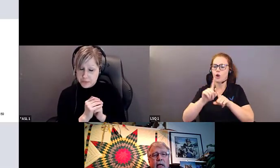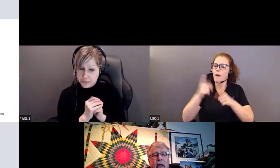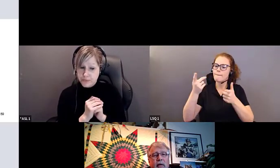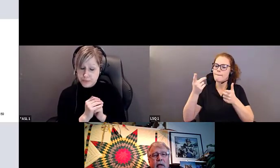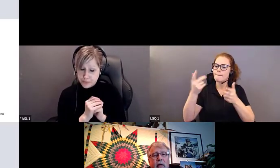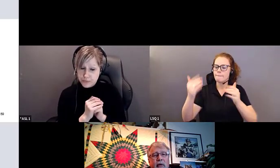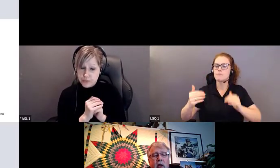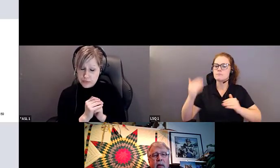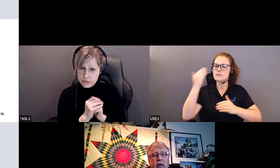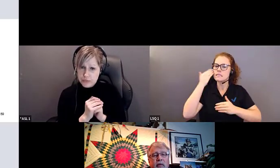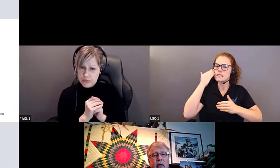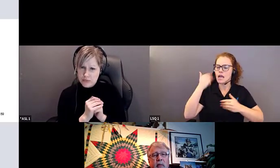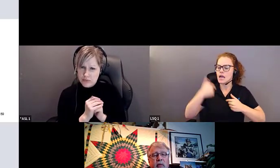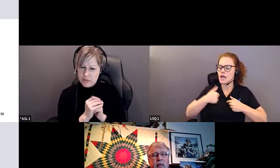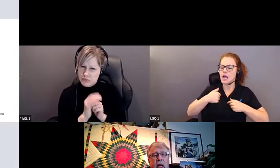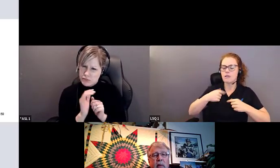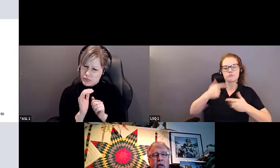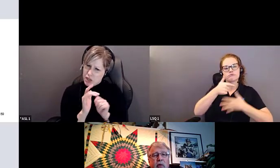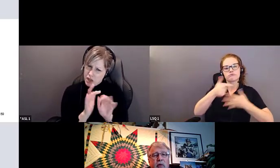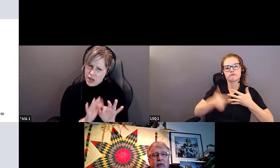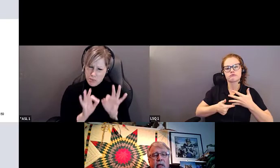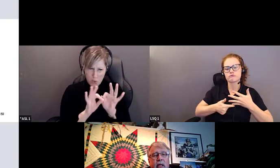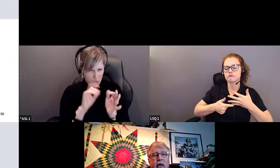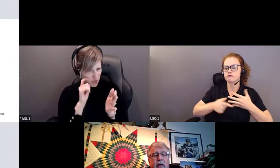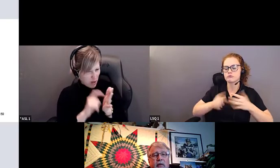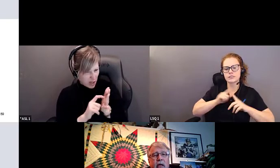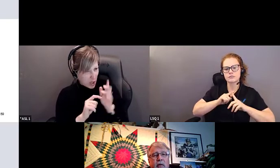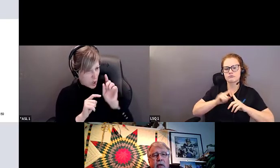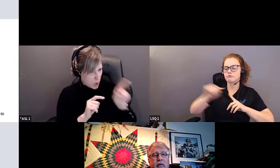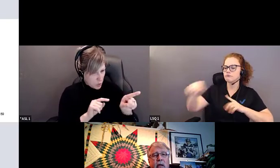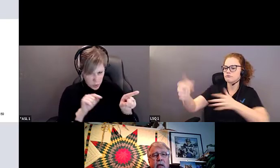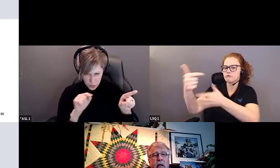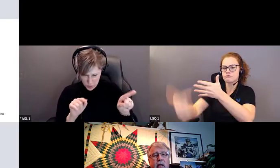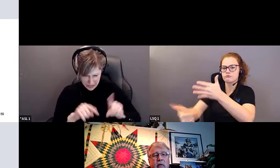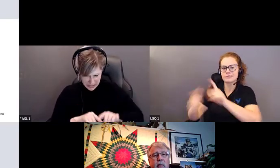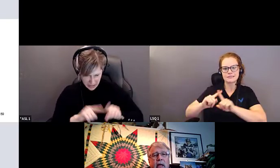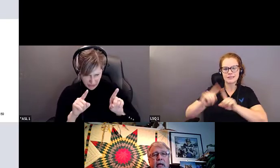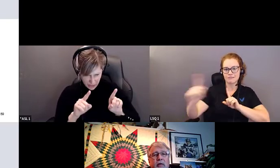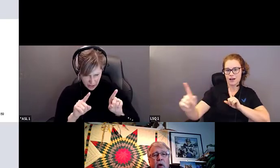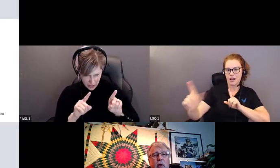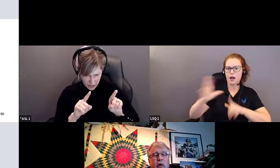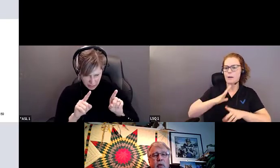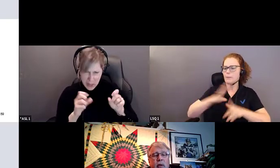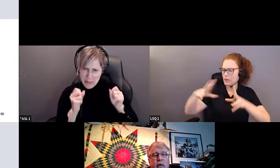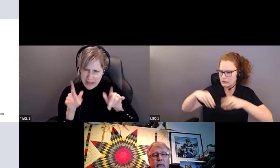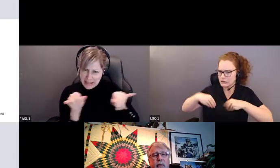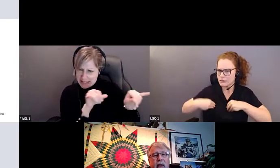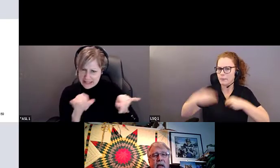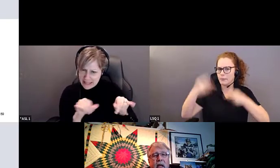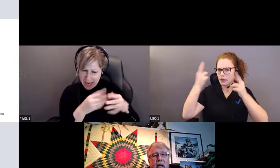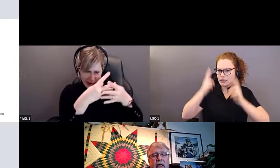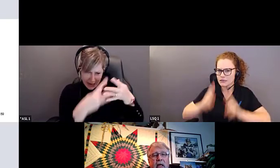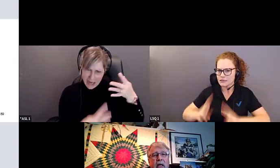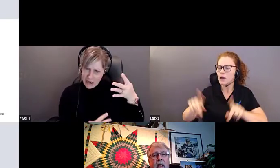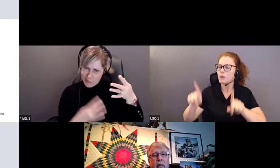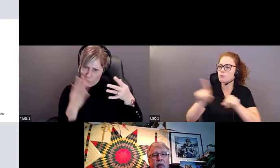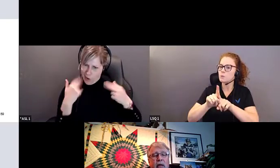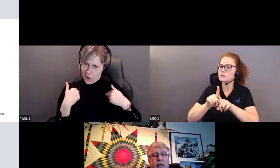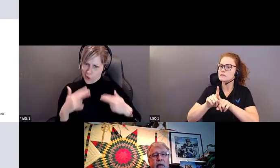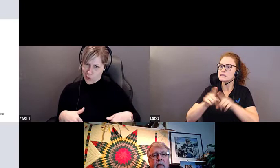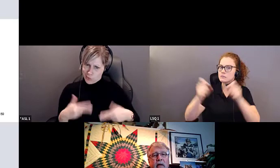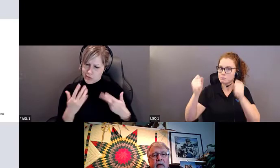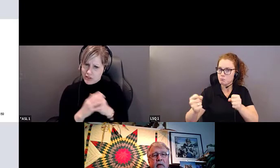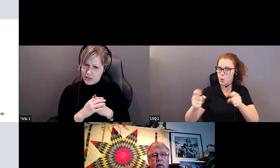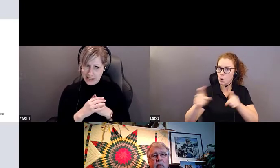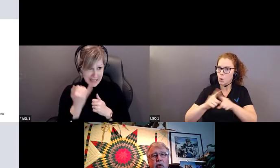importantly, recognizing the fundamental sameness or similarities that exist that make us all human, and that enables